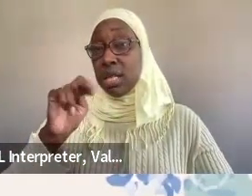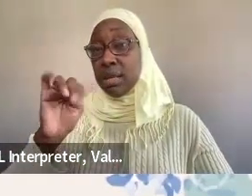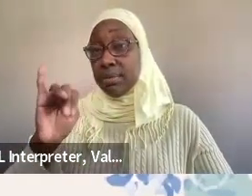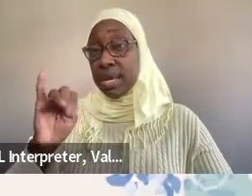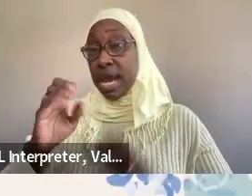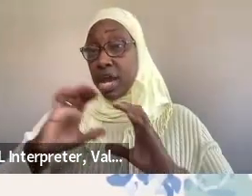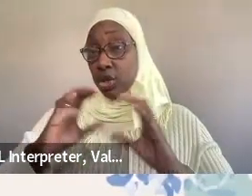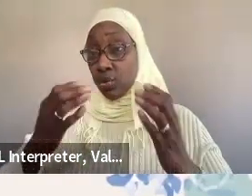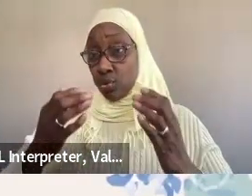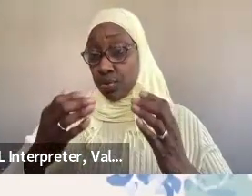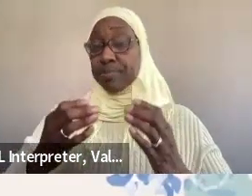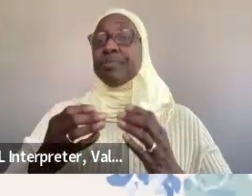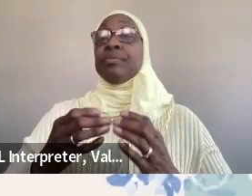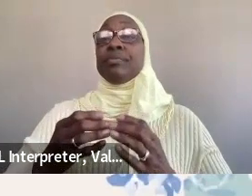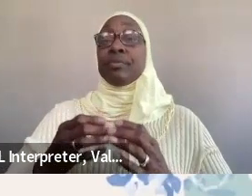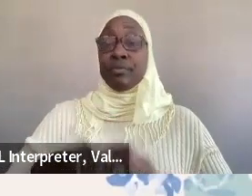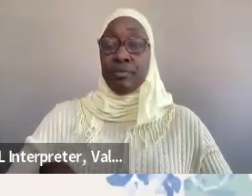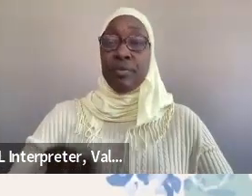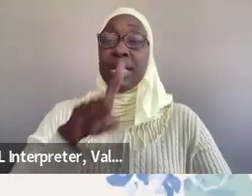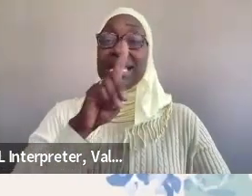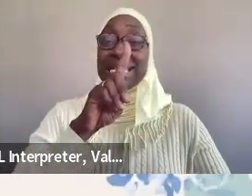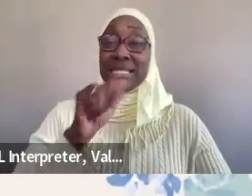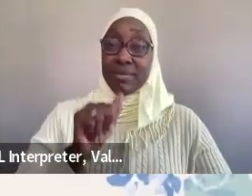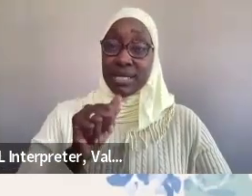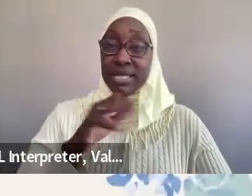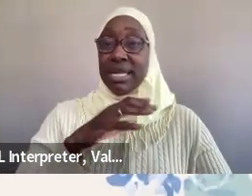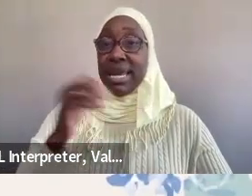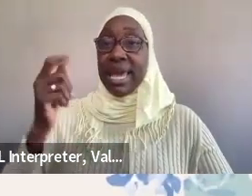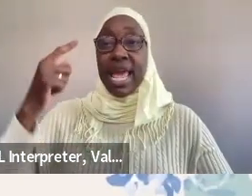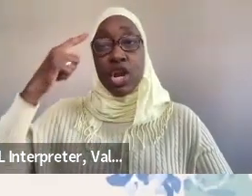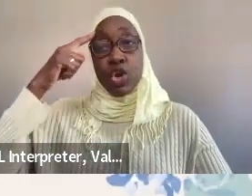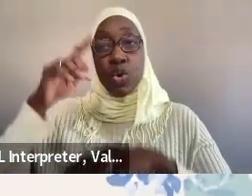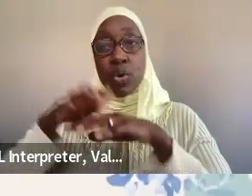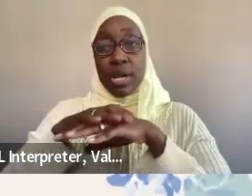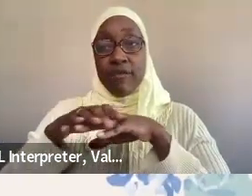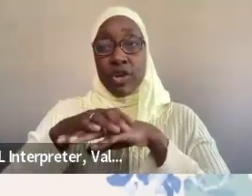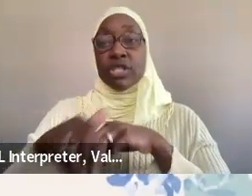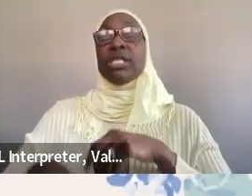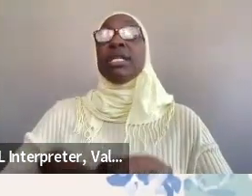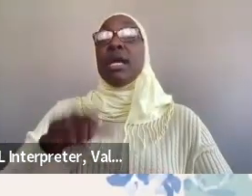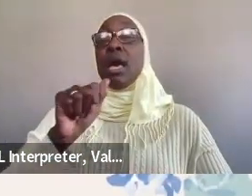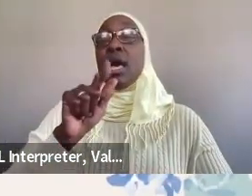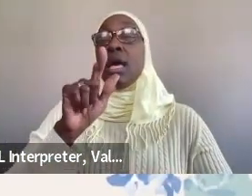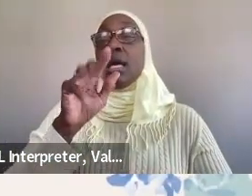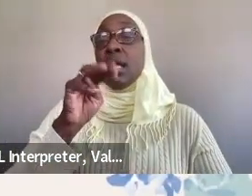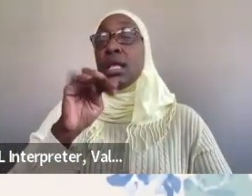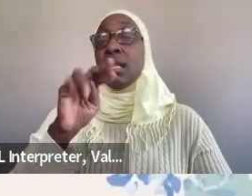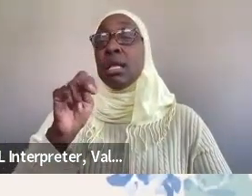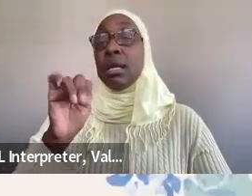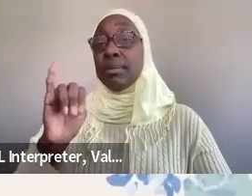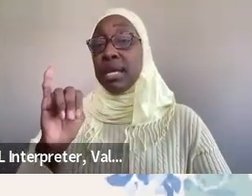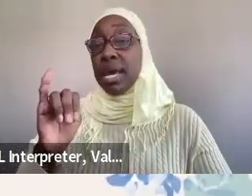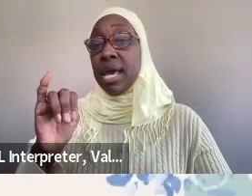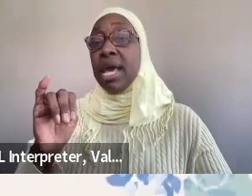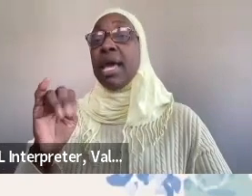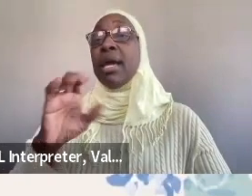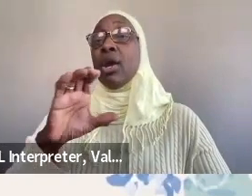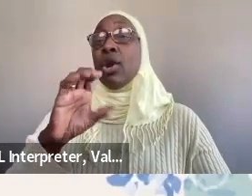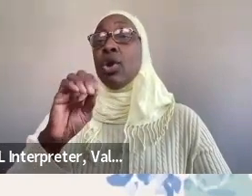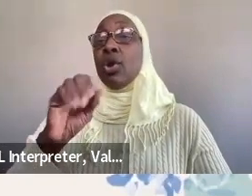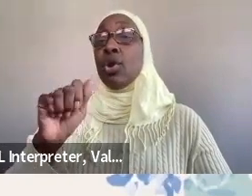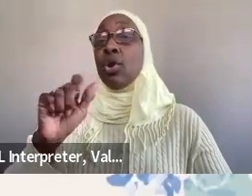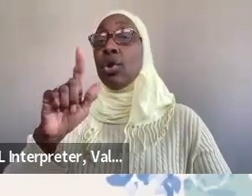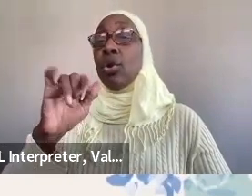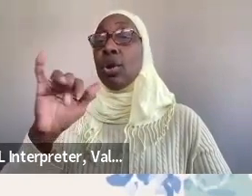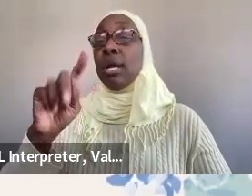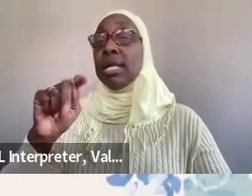the Disability and Neurodiversity Alumni Coalition, which is really exciting. So that's one of our big